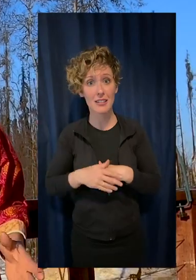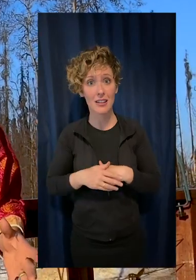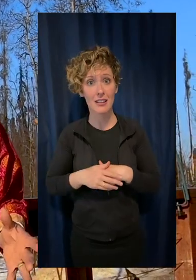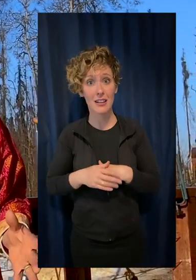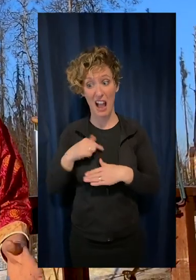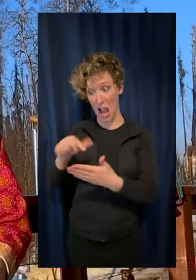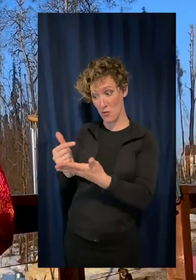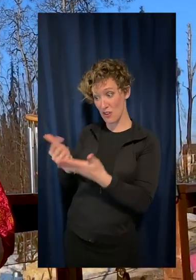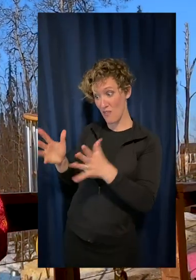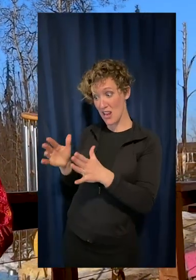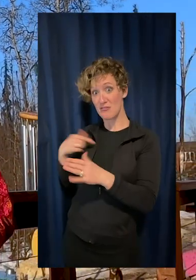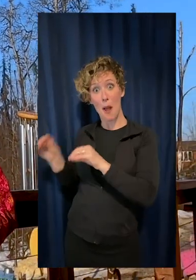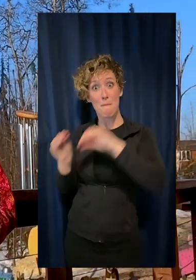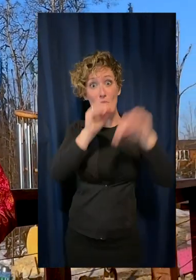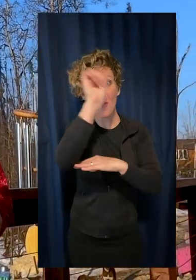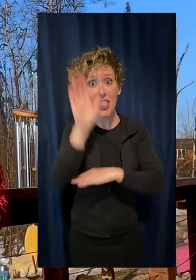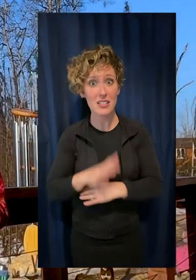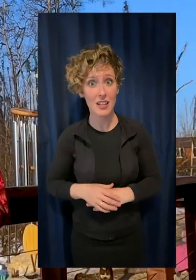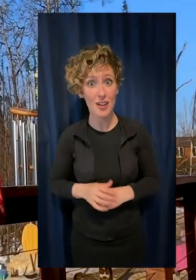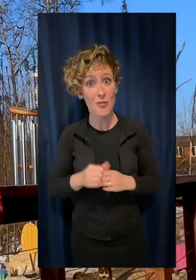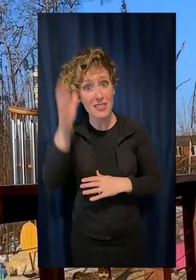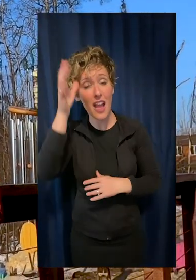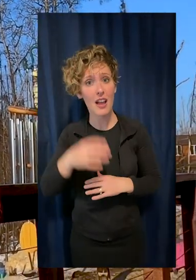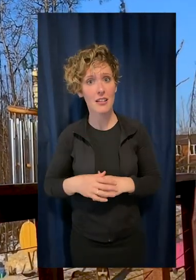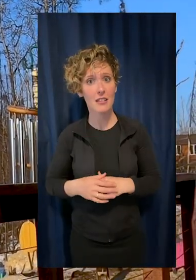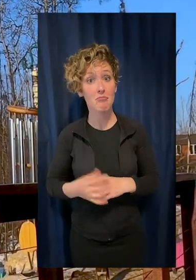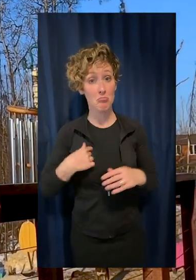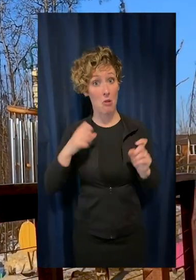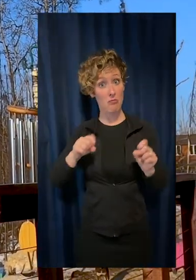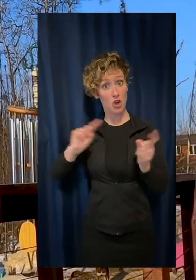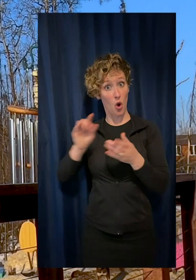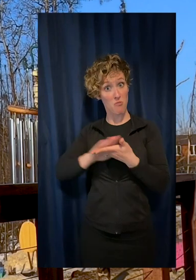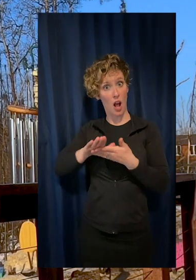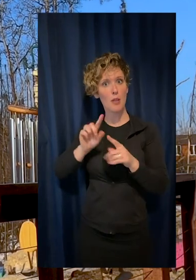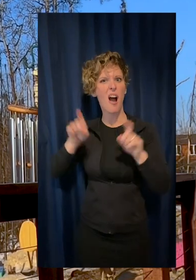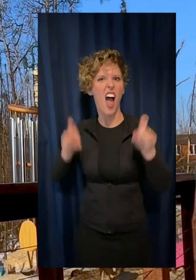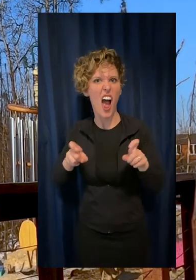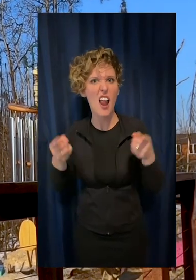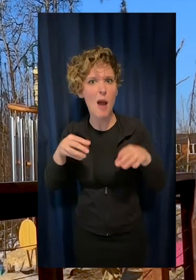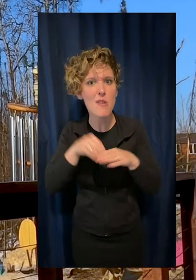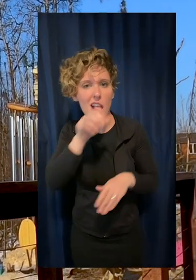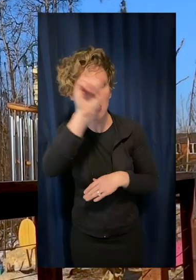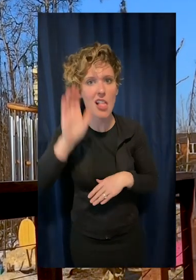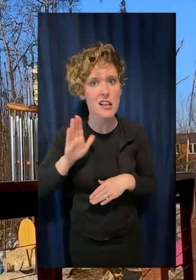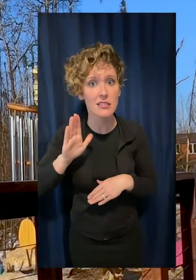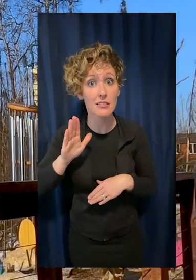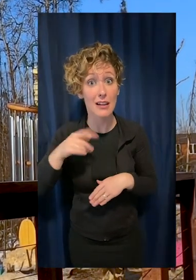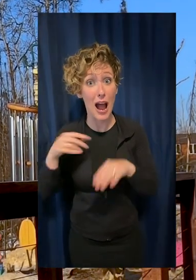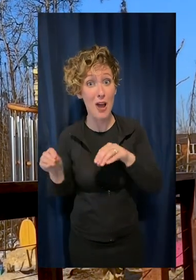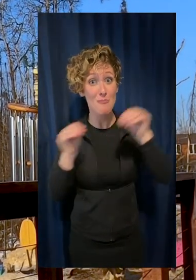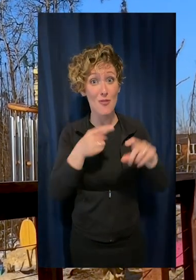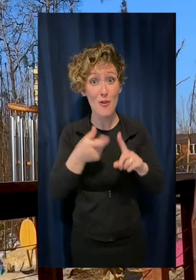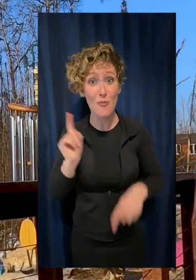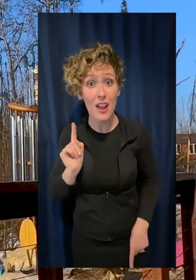in Alaska I wanted to go to. I could go to college, but it had to be in Alaska. And being the fact that I was coming from Virginia and